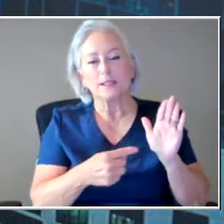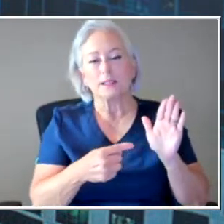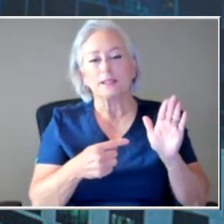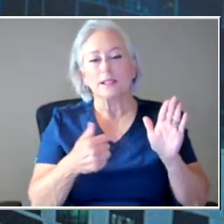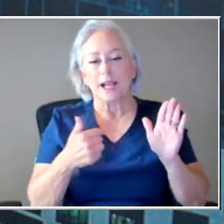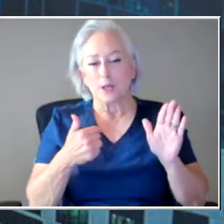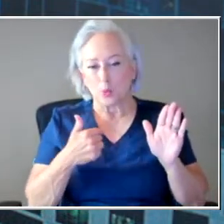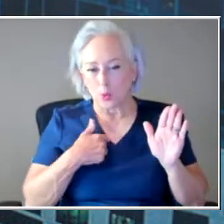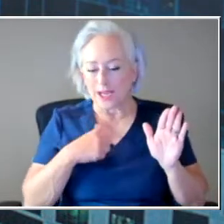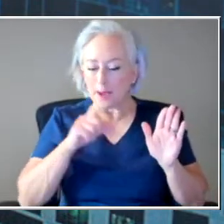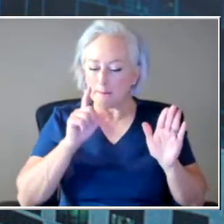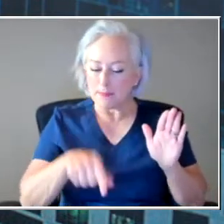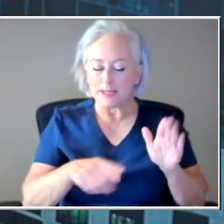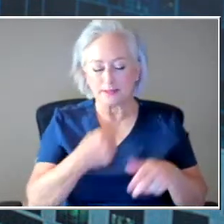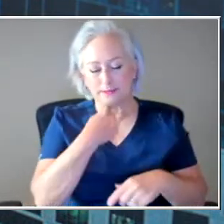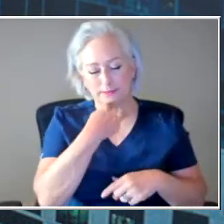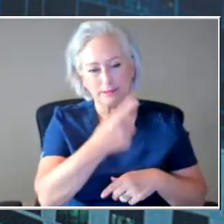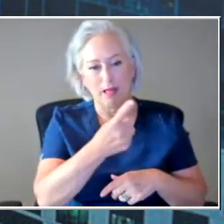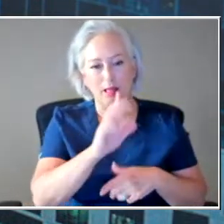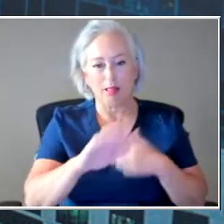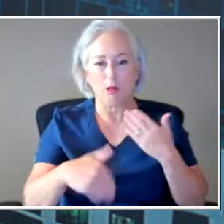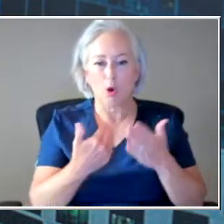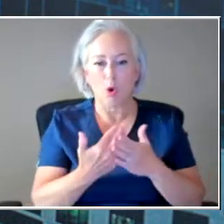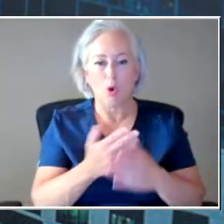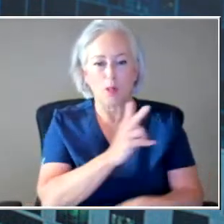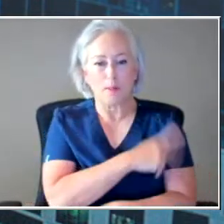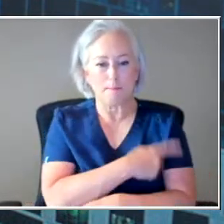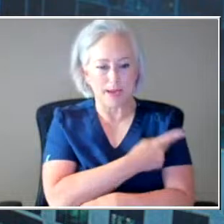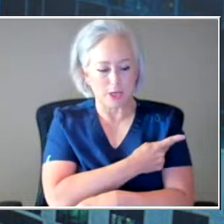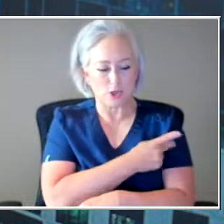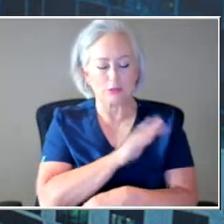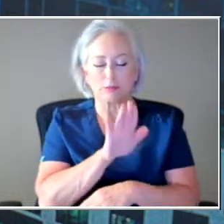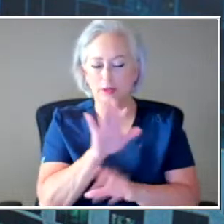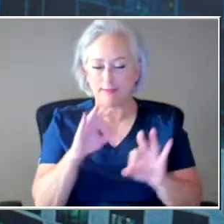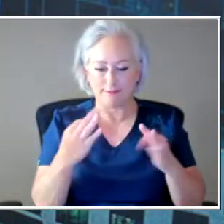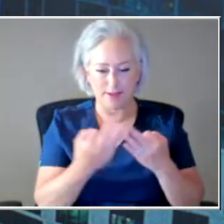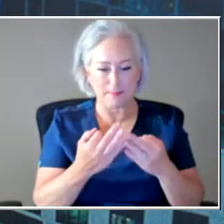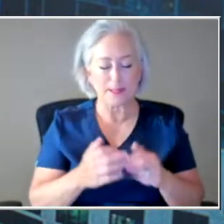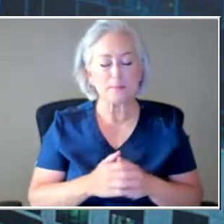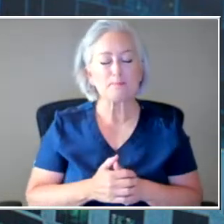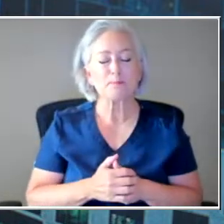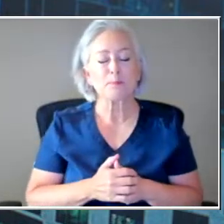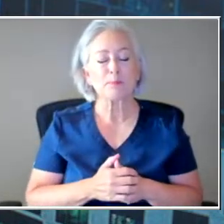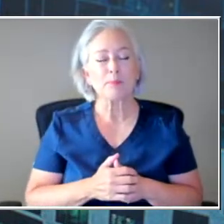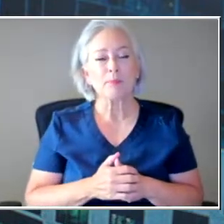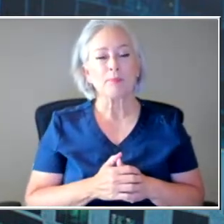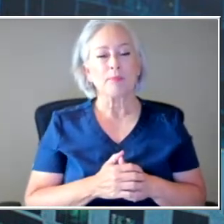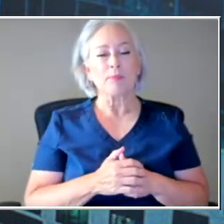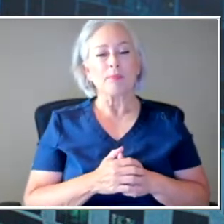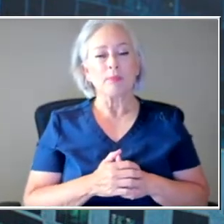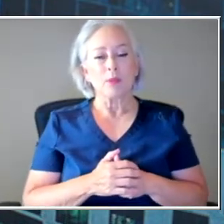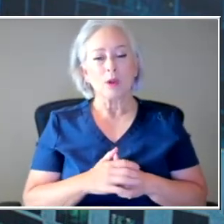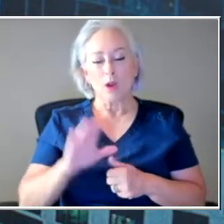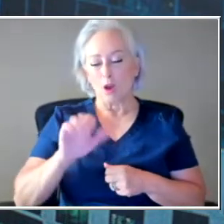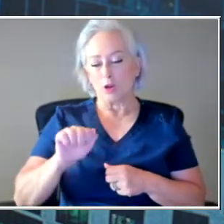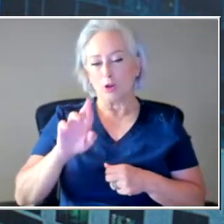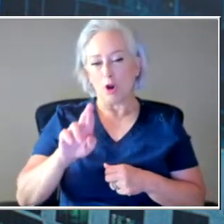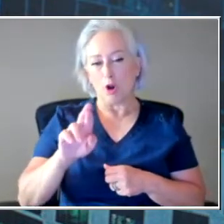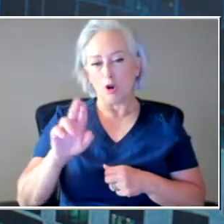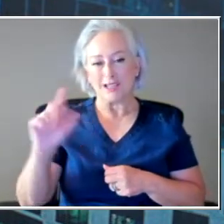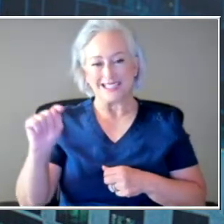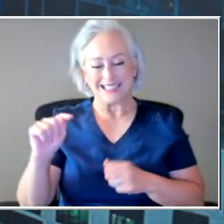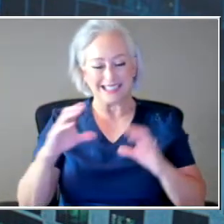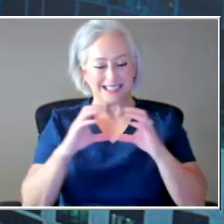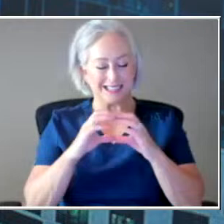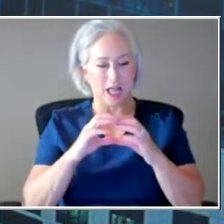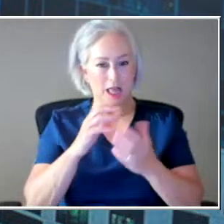to discuss with every patient and their family. And as now we've given CAR T cell therapy to tens of thousands of patients in the